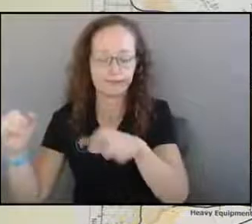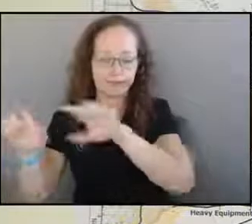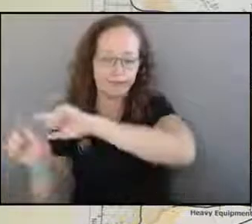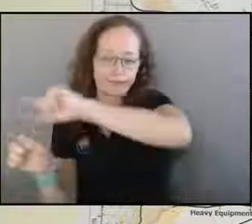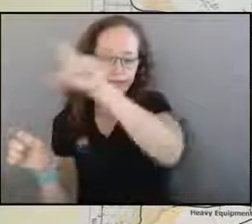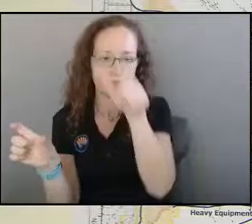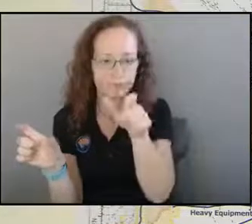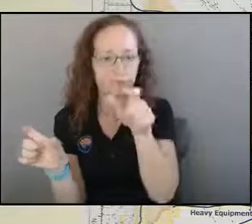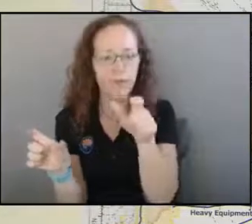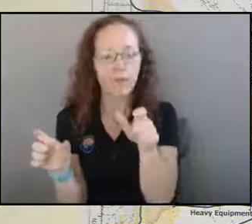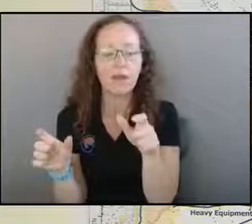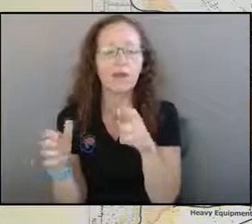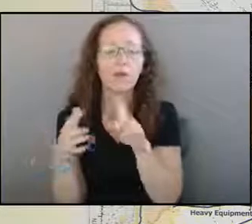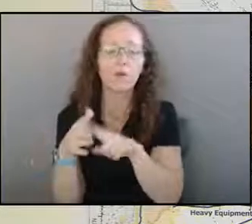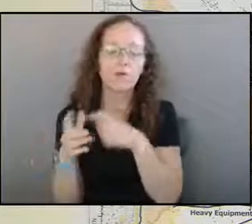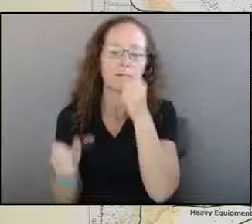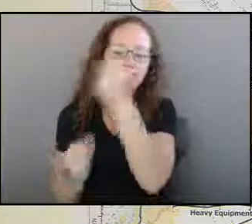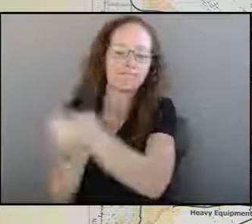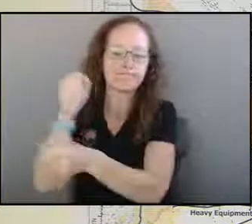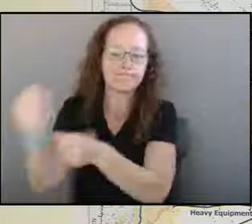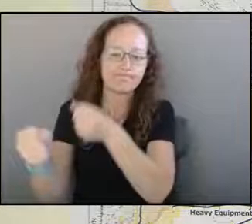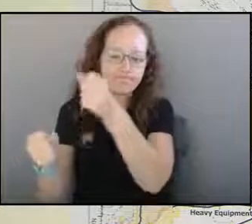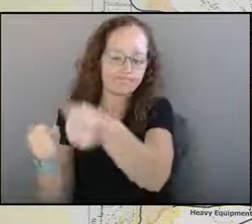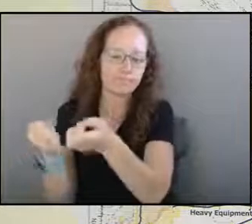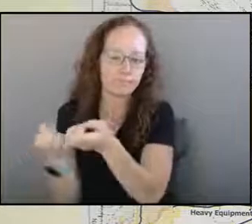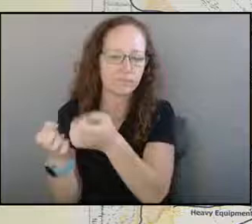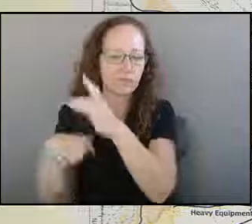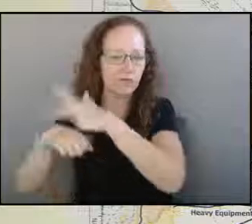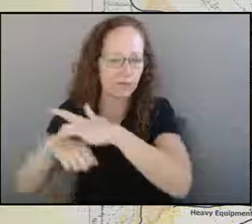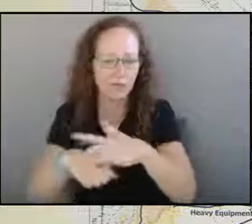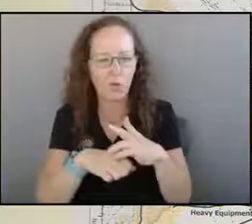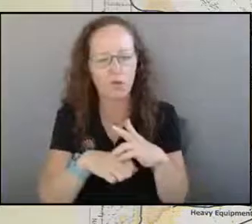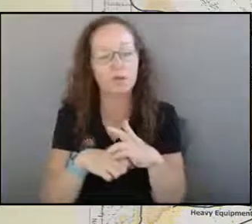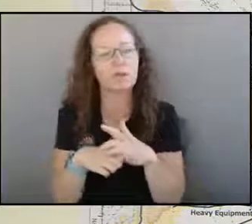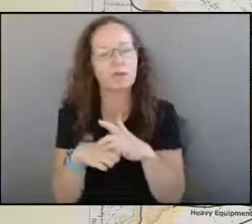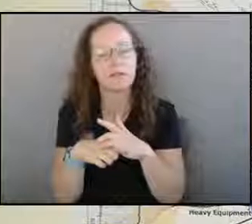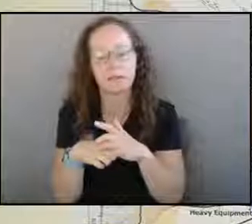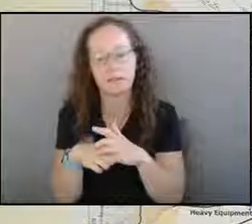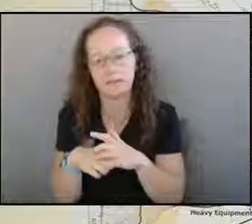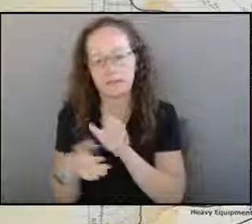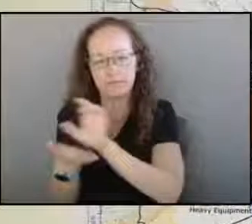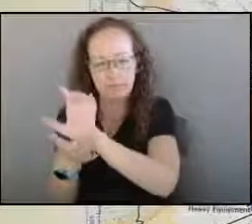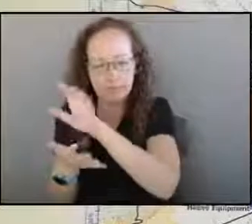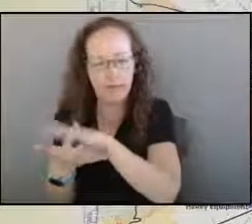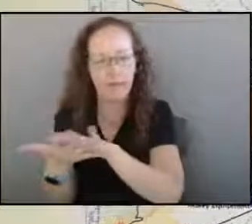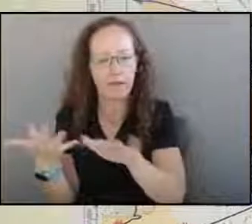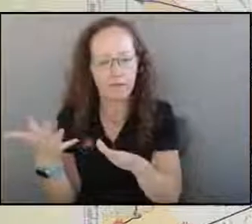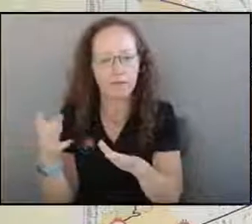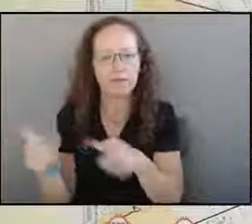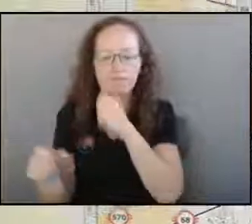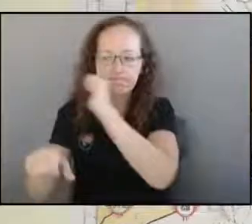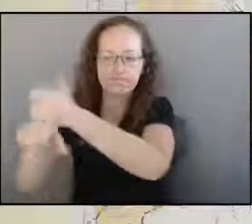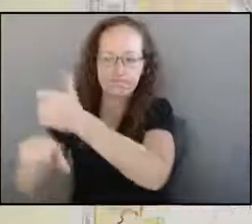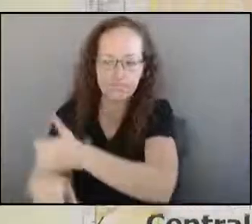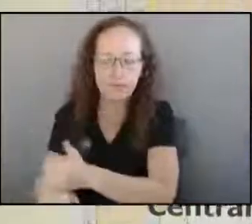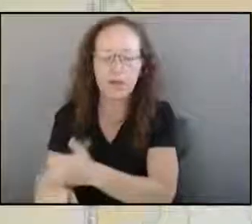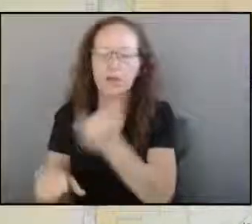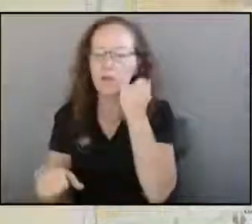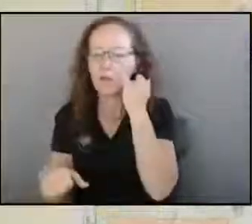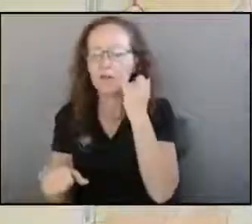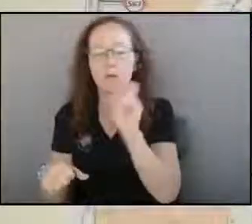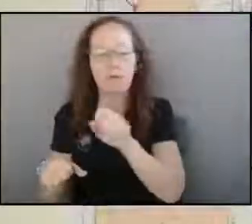construction on those lines. And while we're doing that, we're also continuing to evaluate other ways to to keep that fire footprint